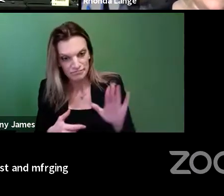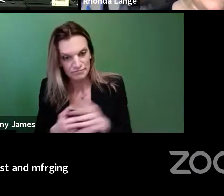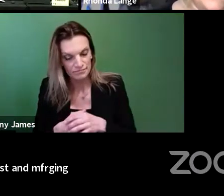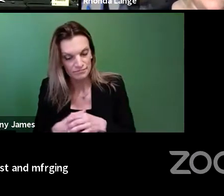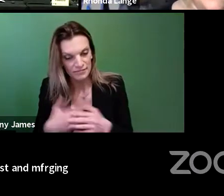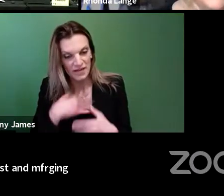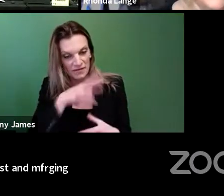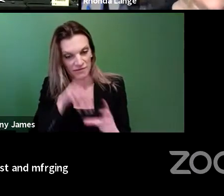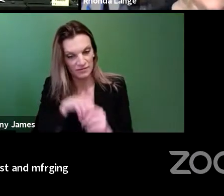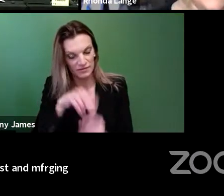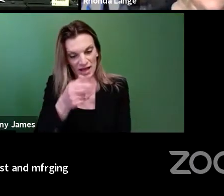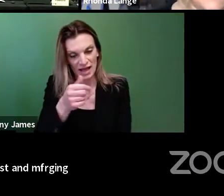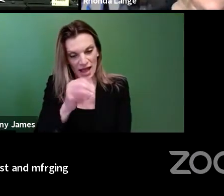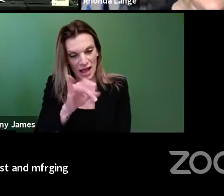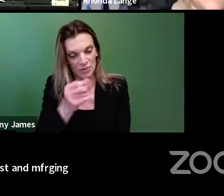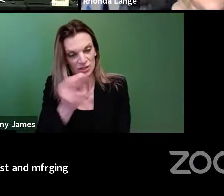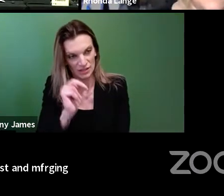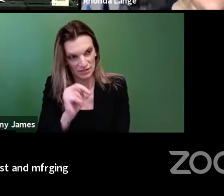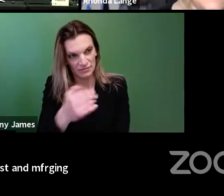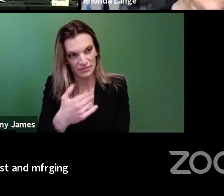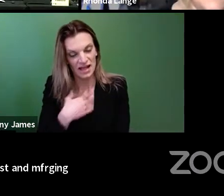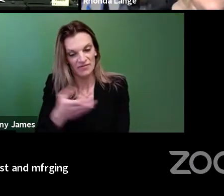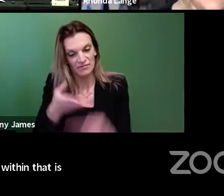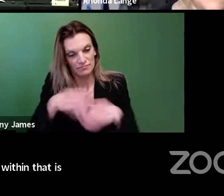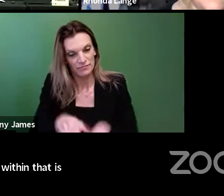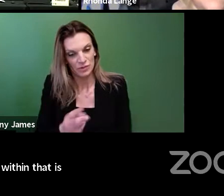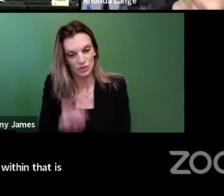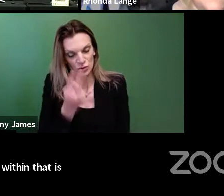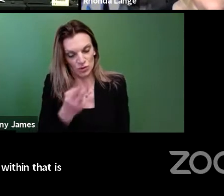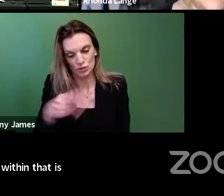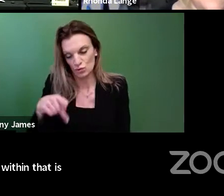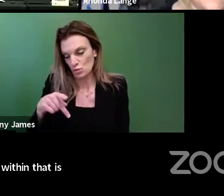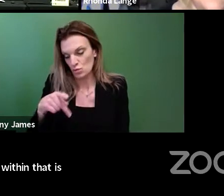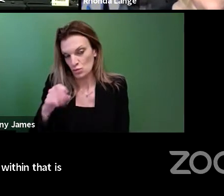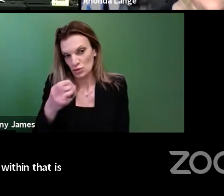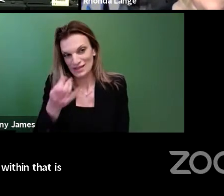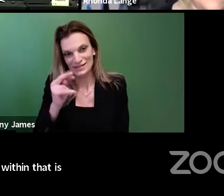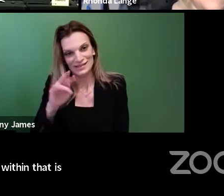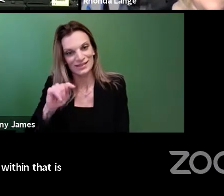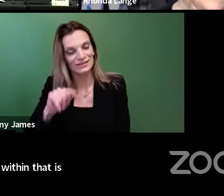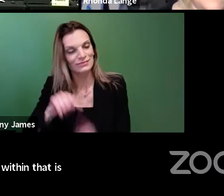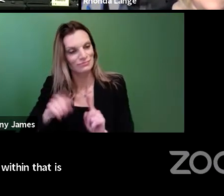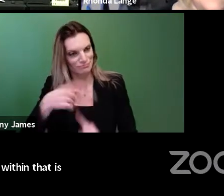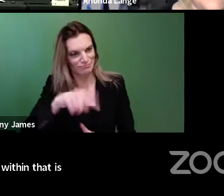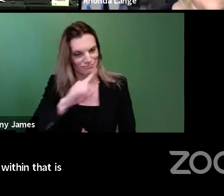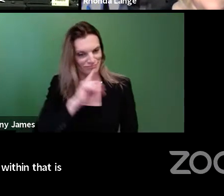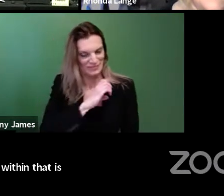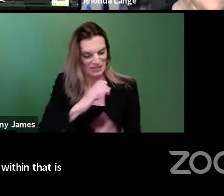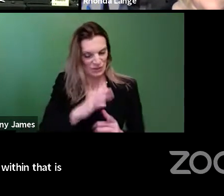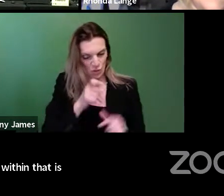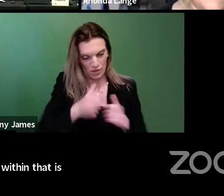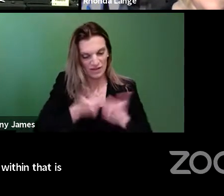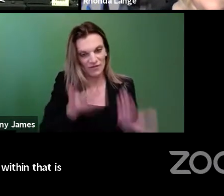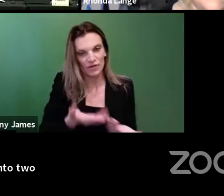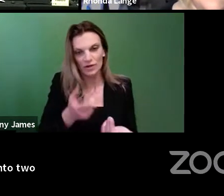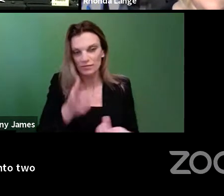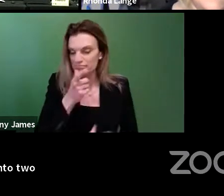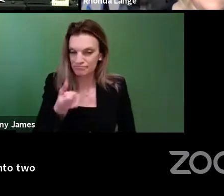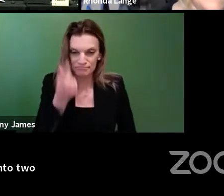Township, which is splintered into 2 precincts, which makes no sense to the citizens or to the township